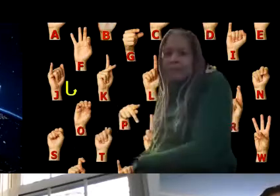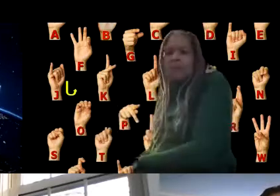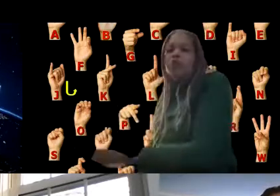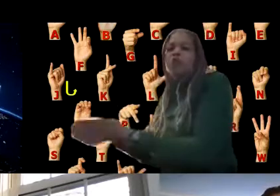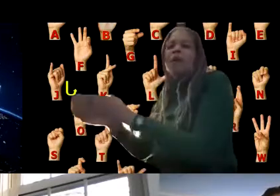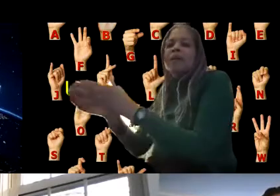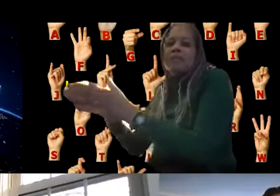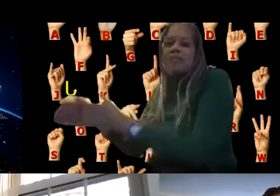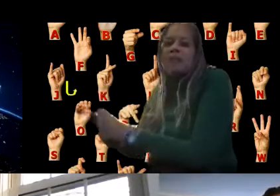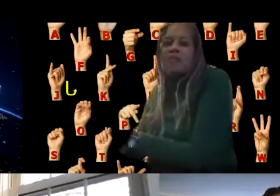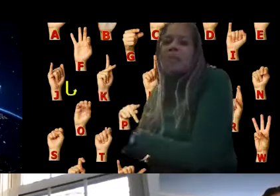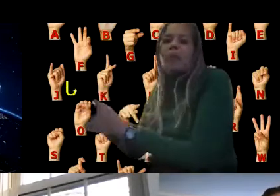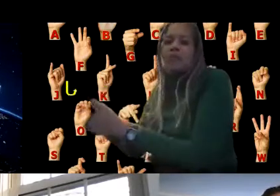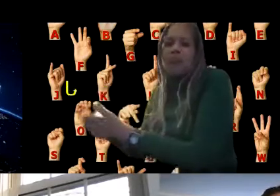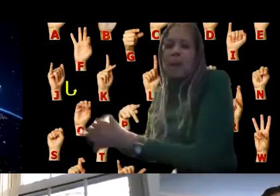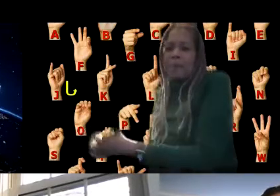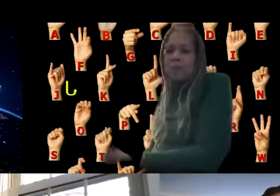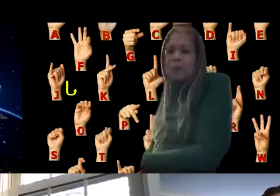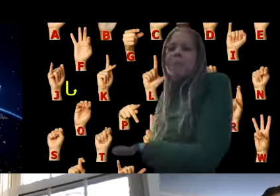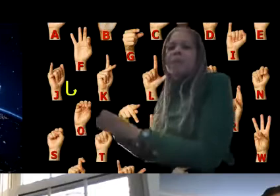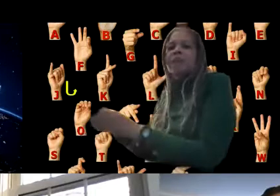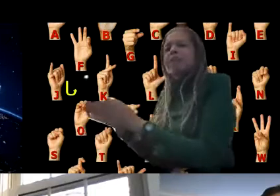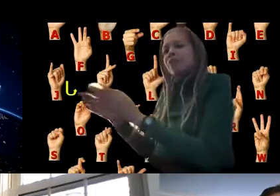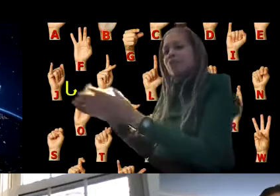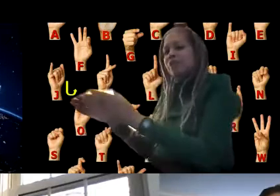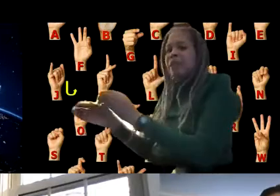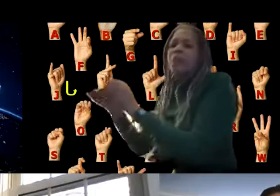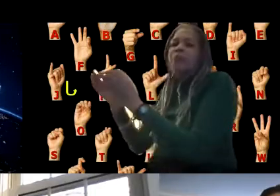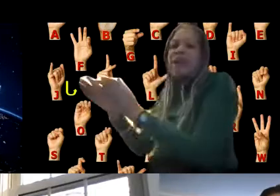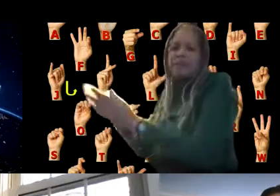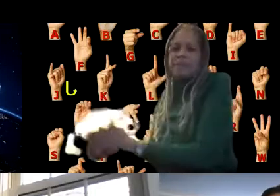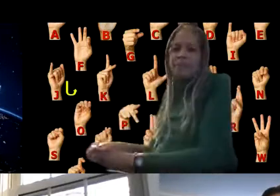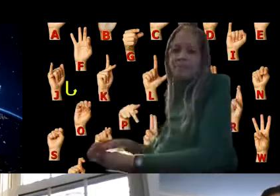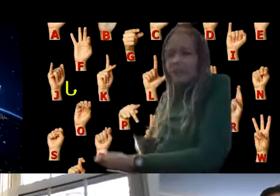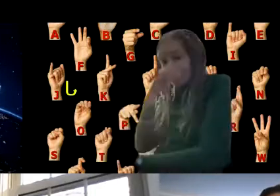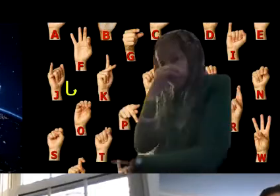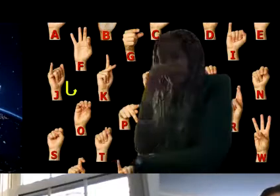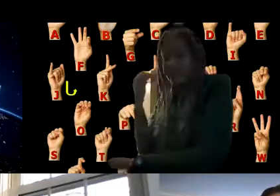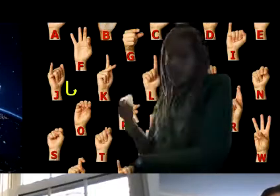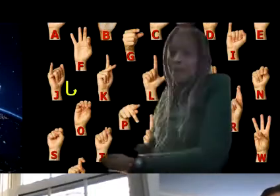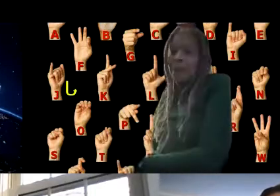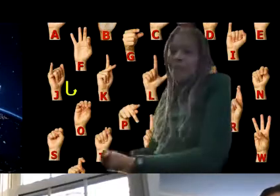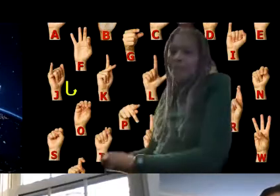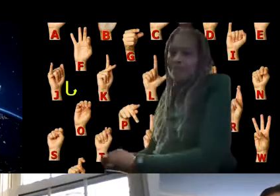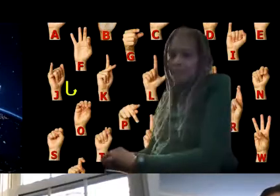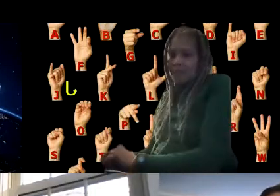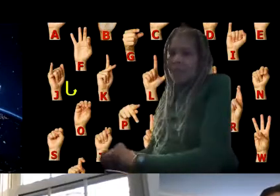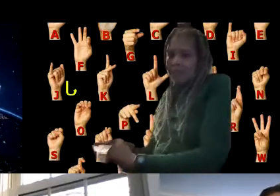society. You made an assumption about what's going to happen to them because they've affiliated with X, or whatever X may